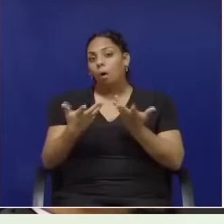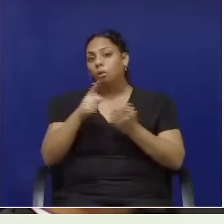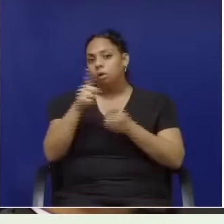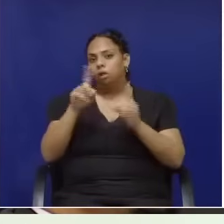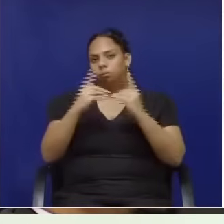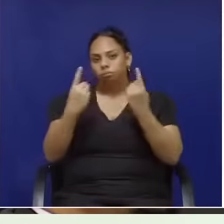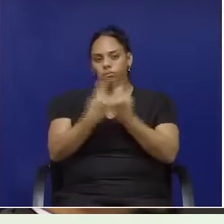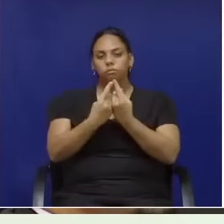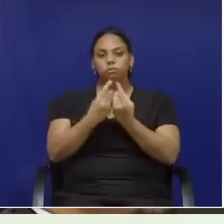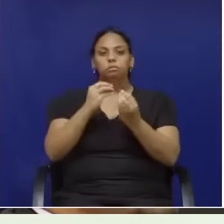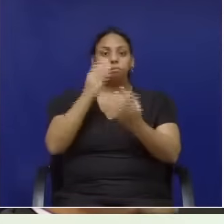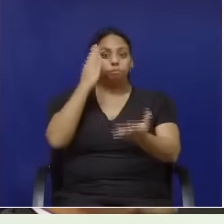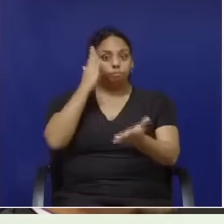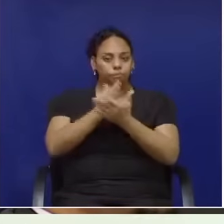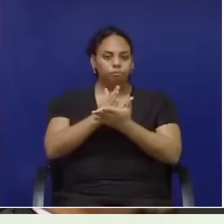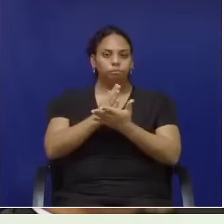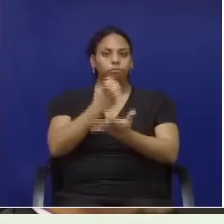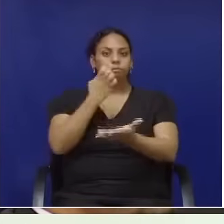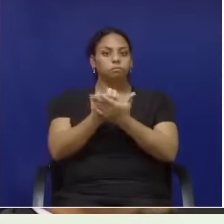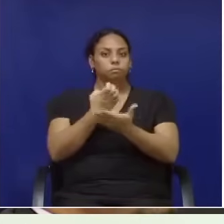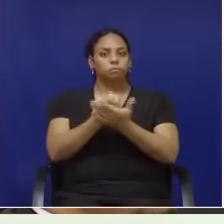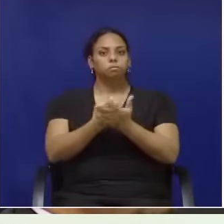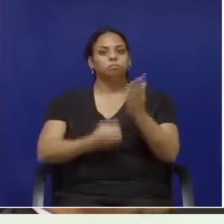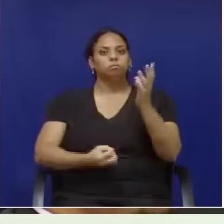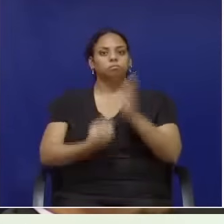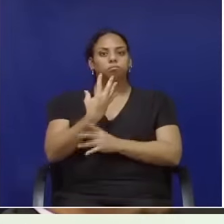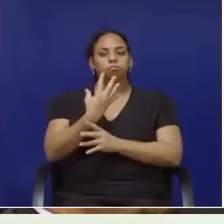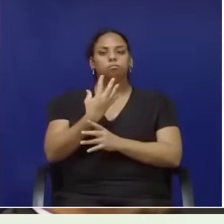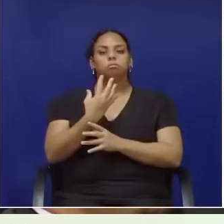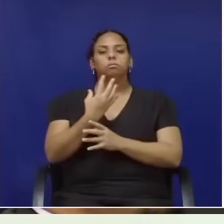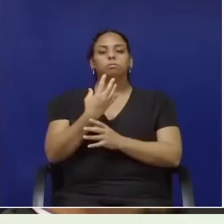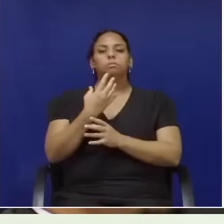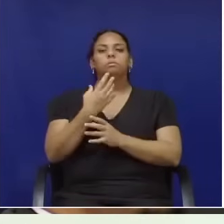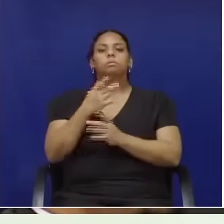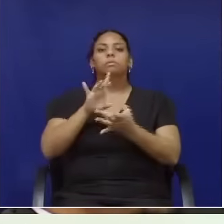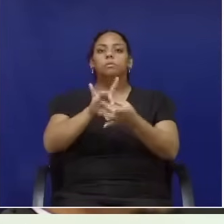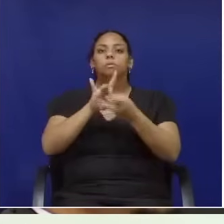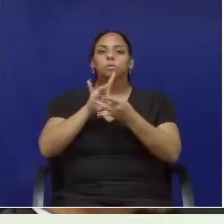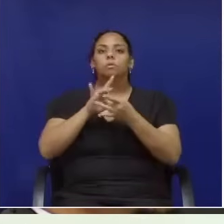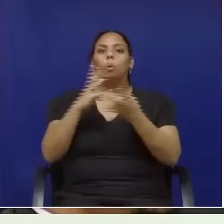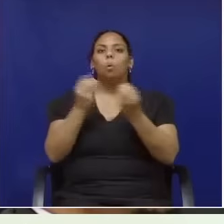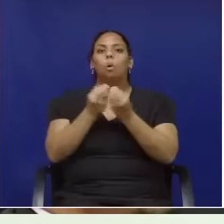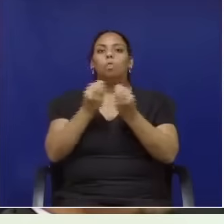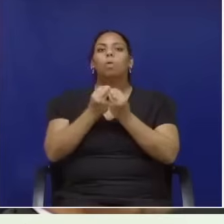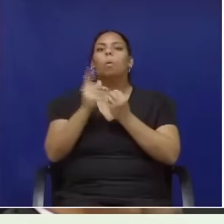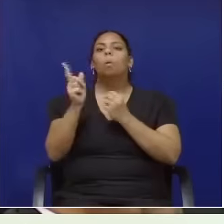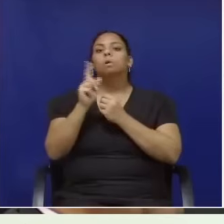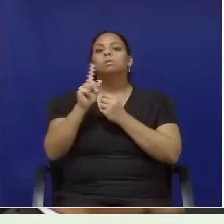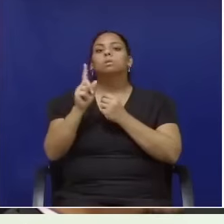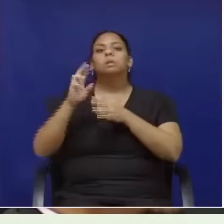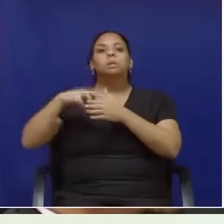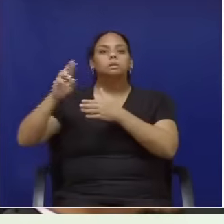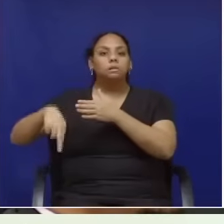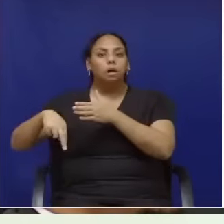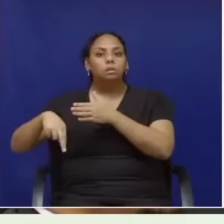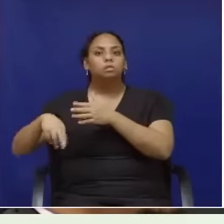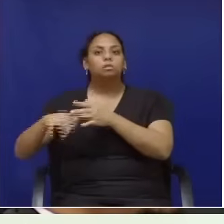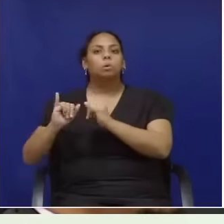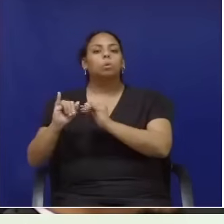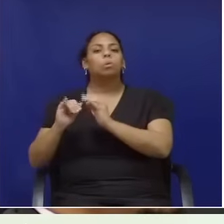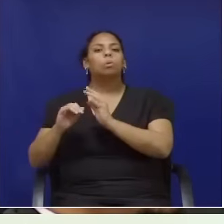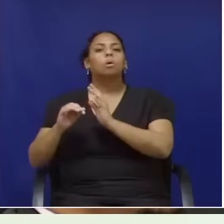this economic diplomacy and bilateral engagement initiative translate into measurable outcomes such as increased